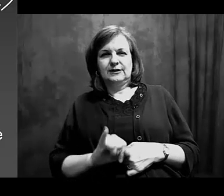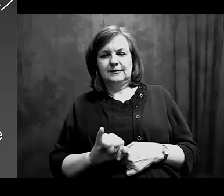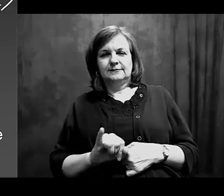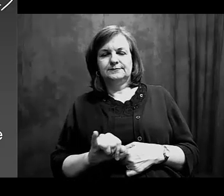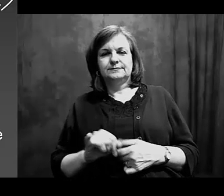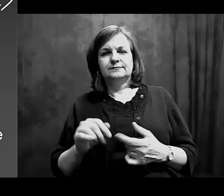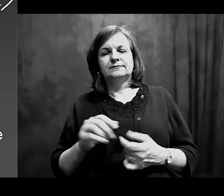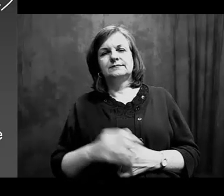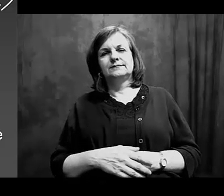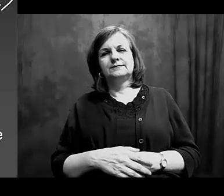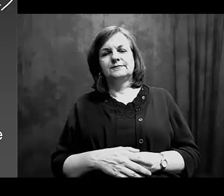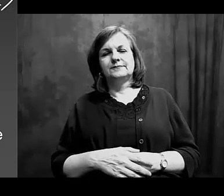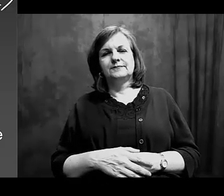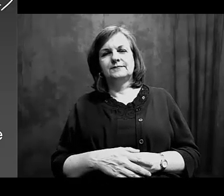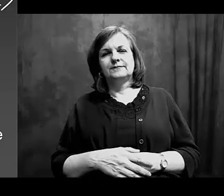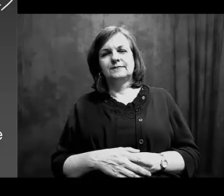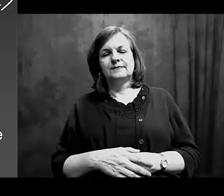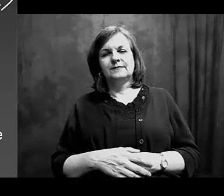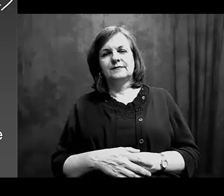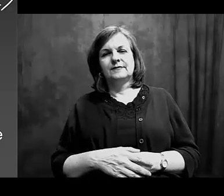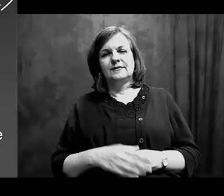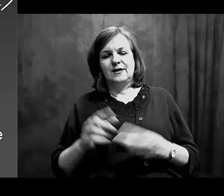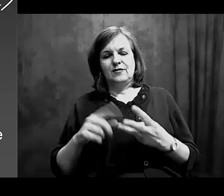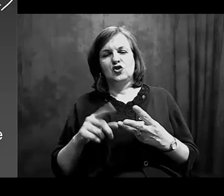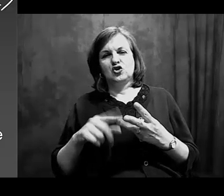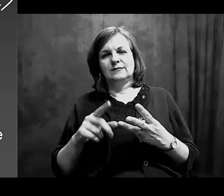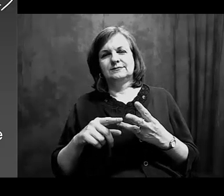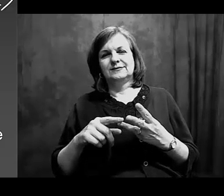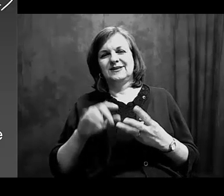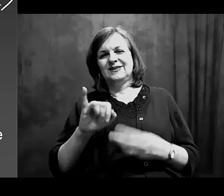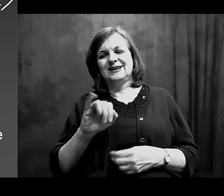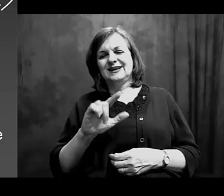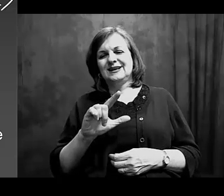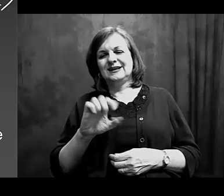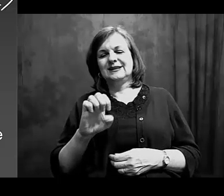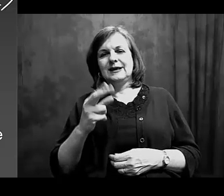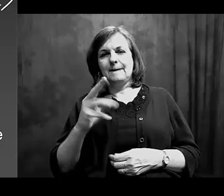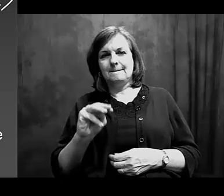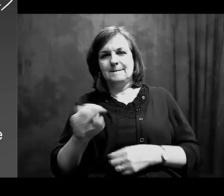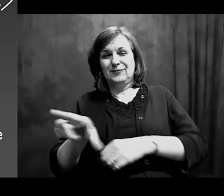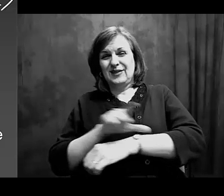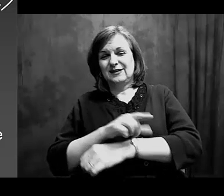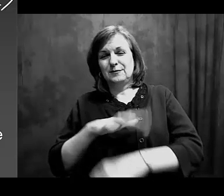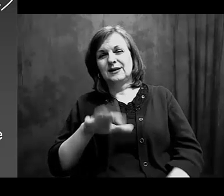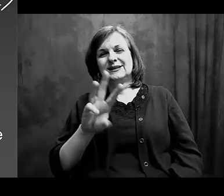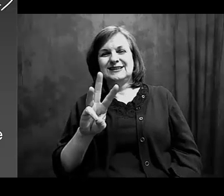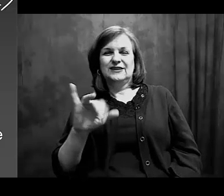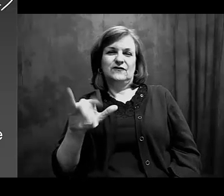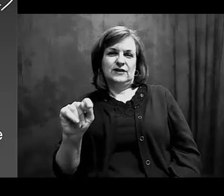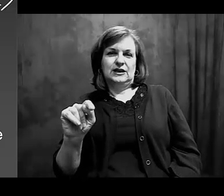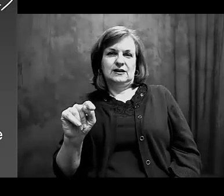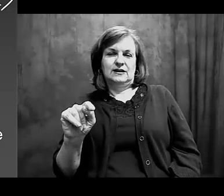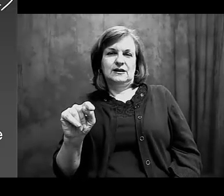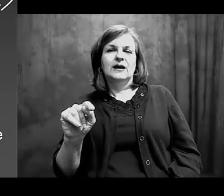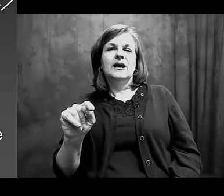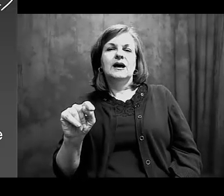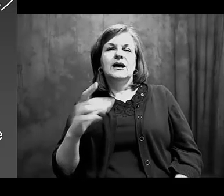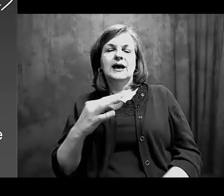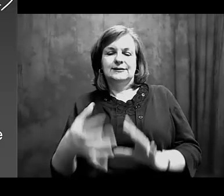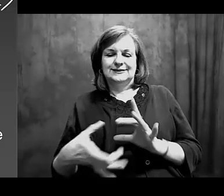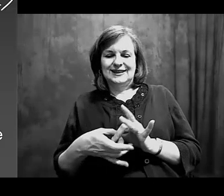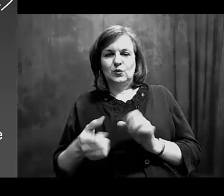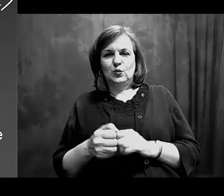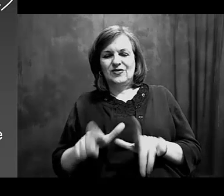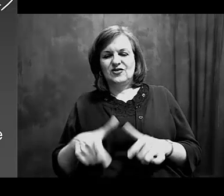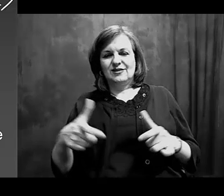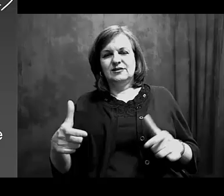we absorb what we can in the duodenum, most of it is actually going to occur here. So this center section is where we get